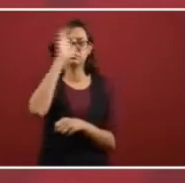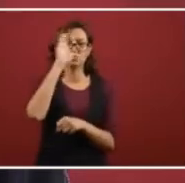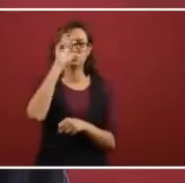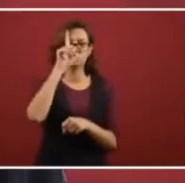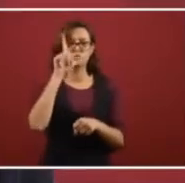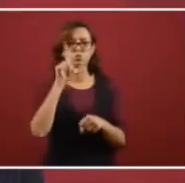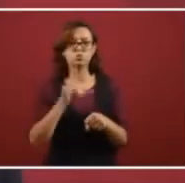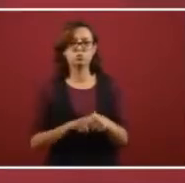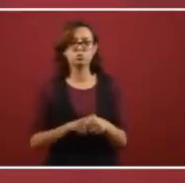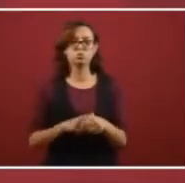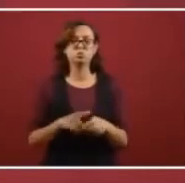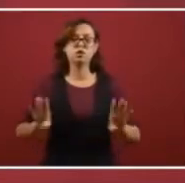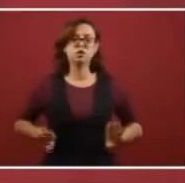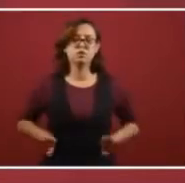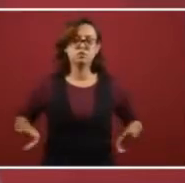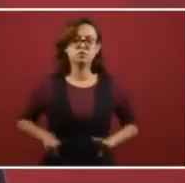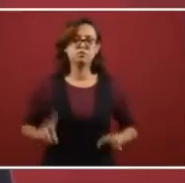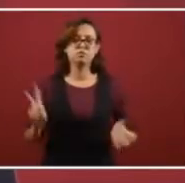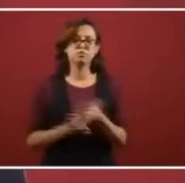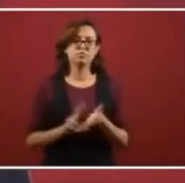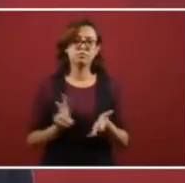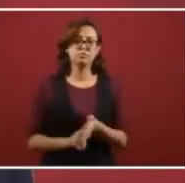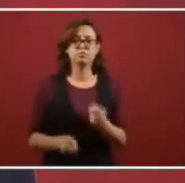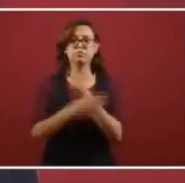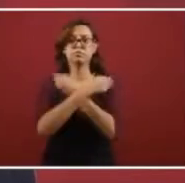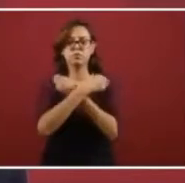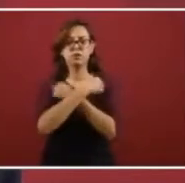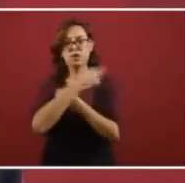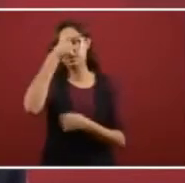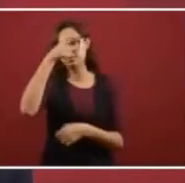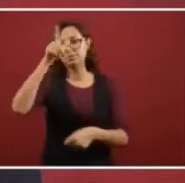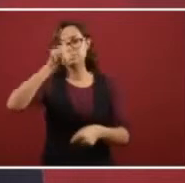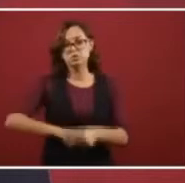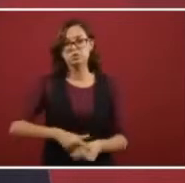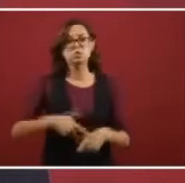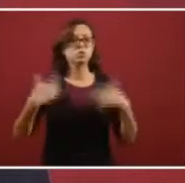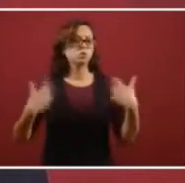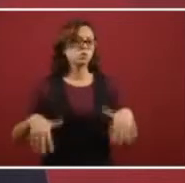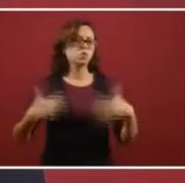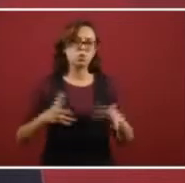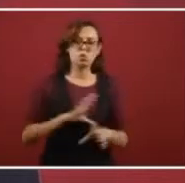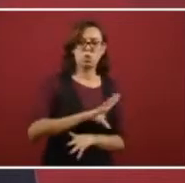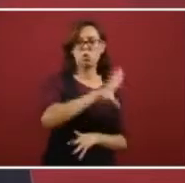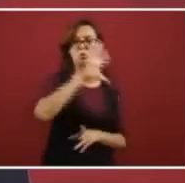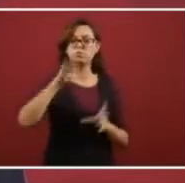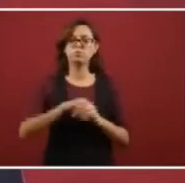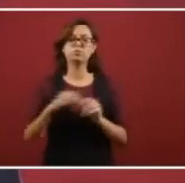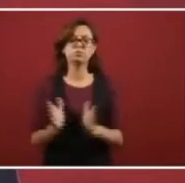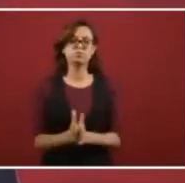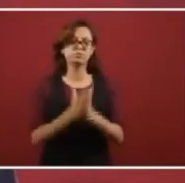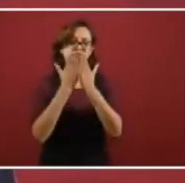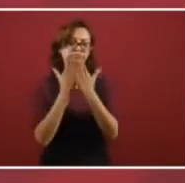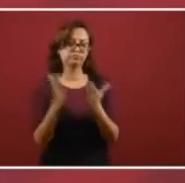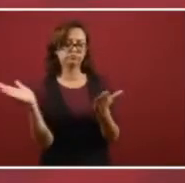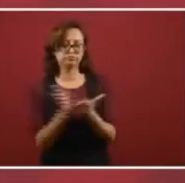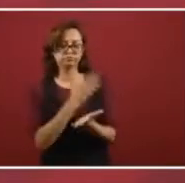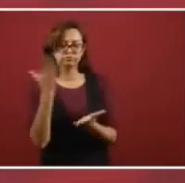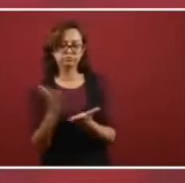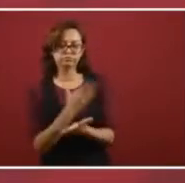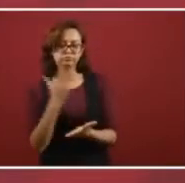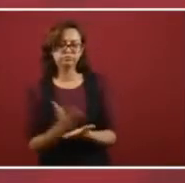the strengthening of values, cultural, moral, spiritual. This is a chapter,